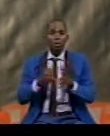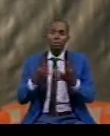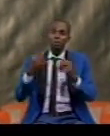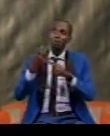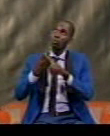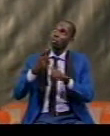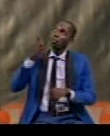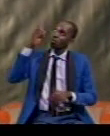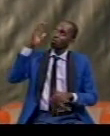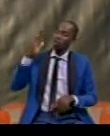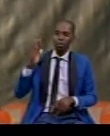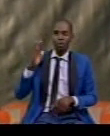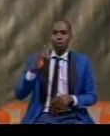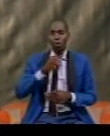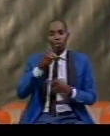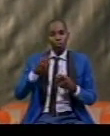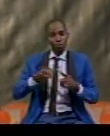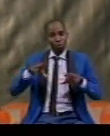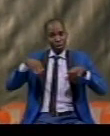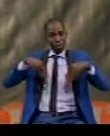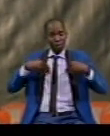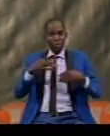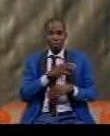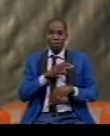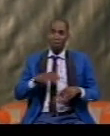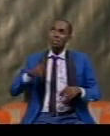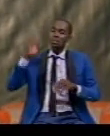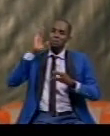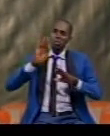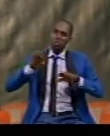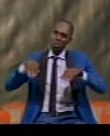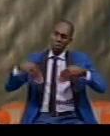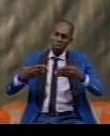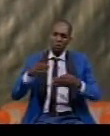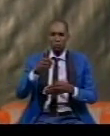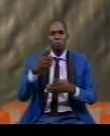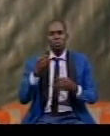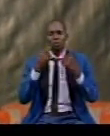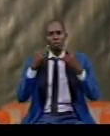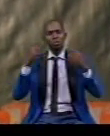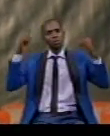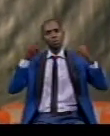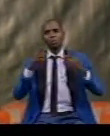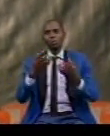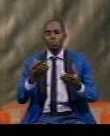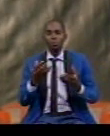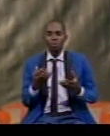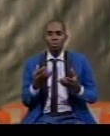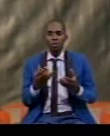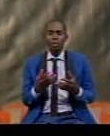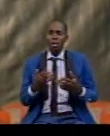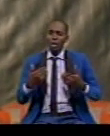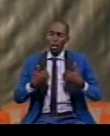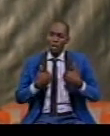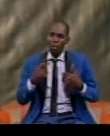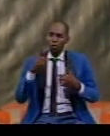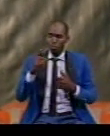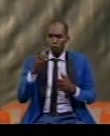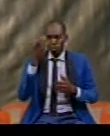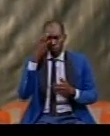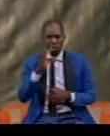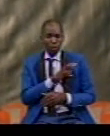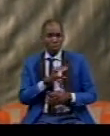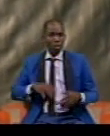now, what do you want? Compassion. What do you want? You want cure. What do you want? You want healing. What do you want?